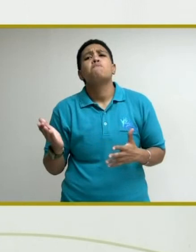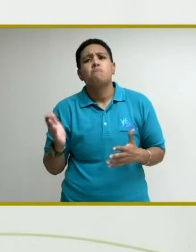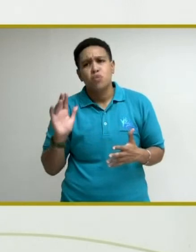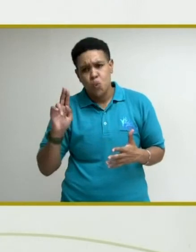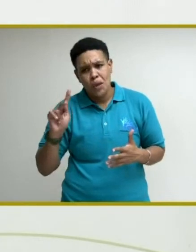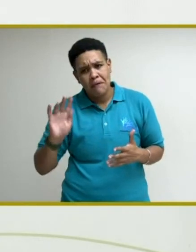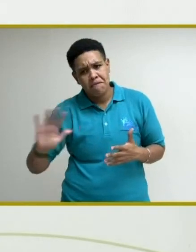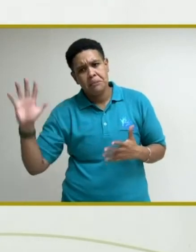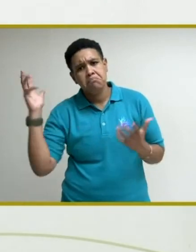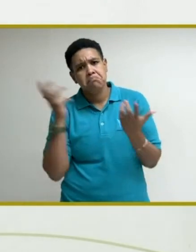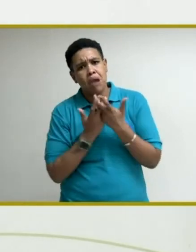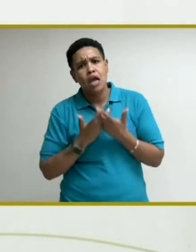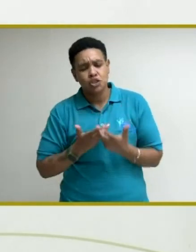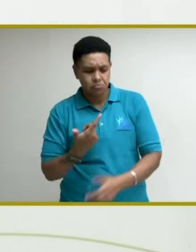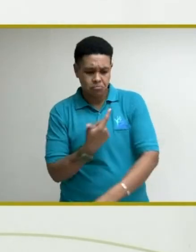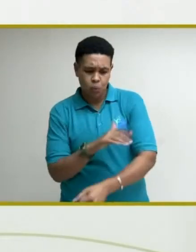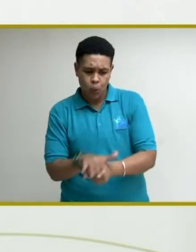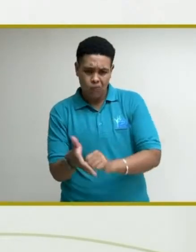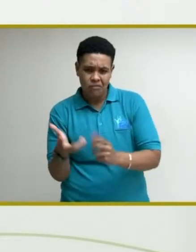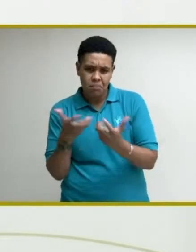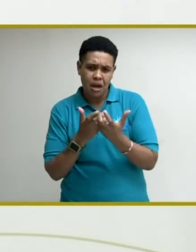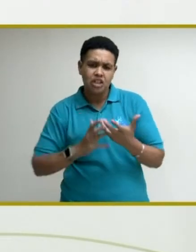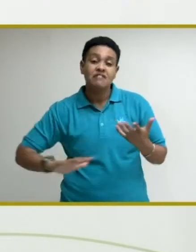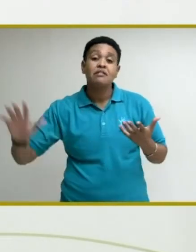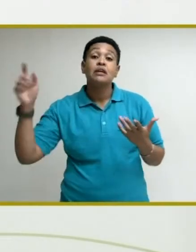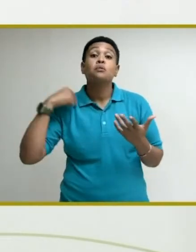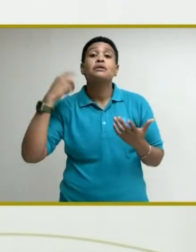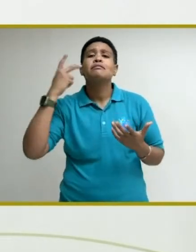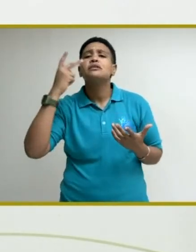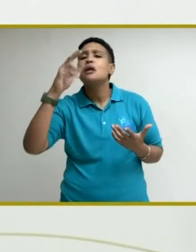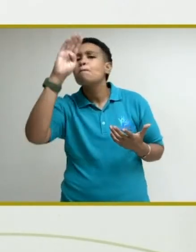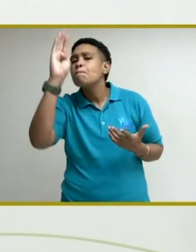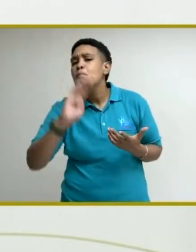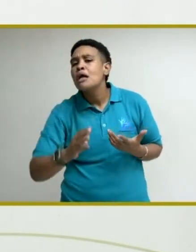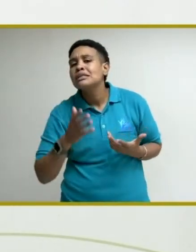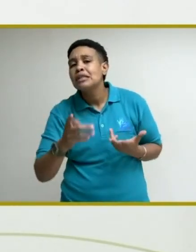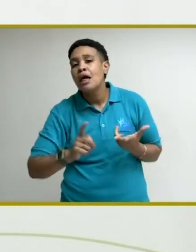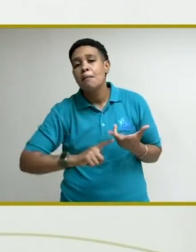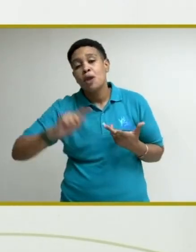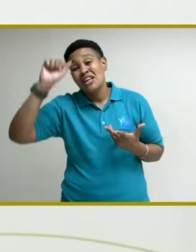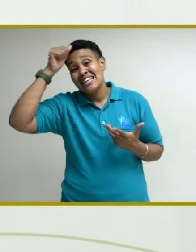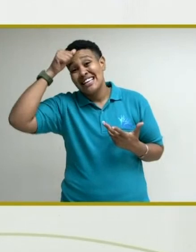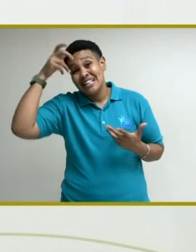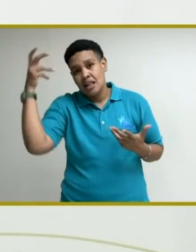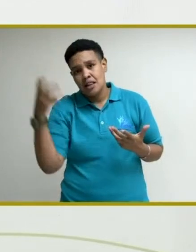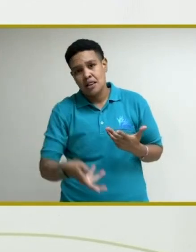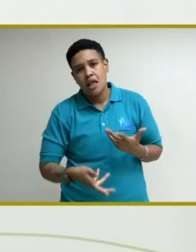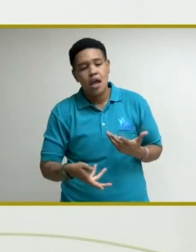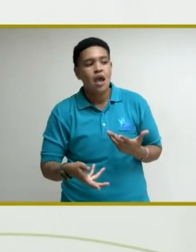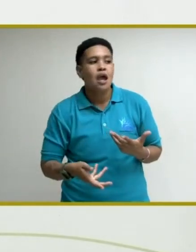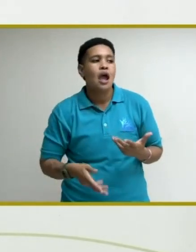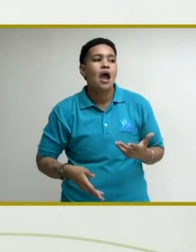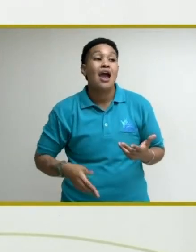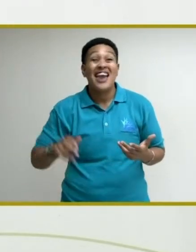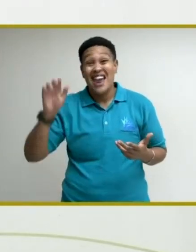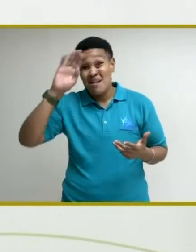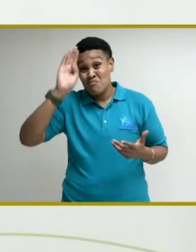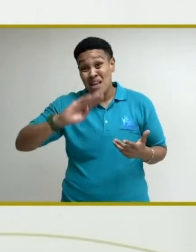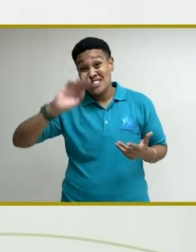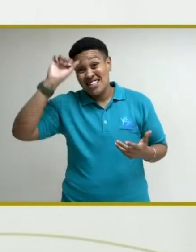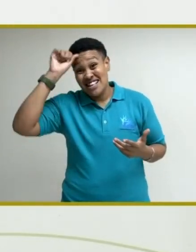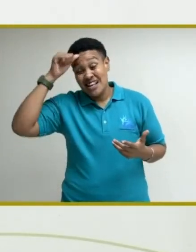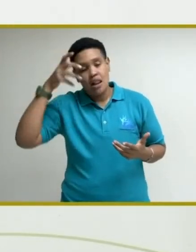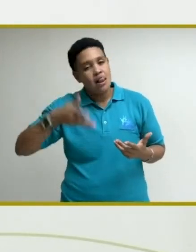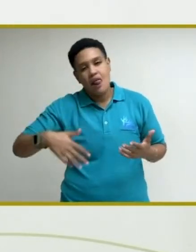have shown that the Brazilian variant as well as the Indian variant are also highly transmissible. And